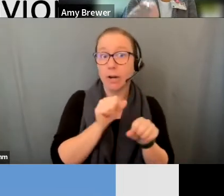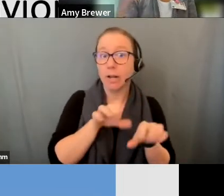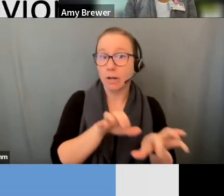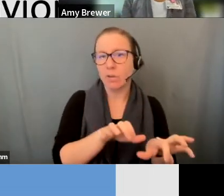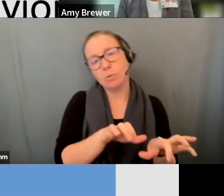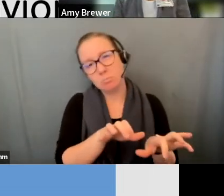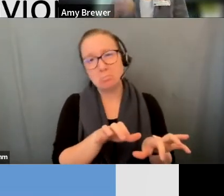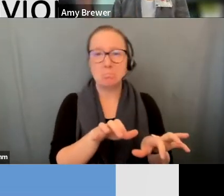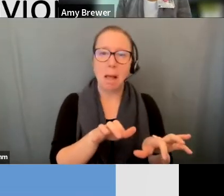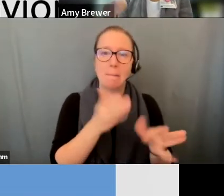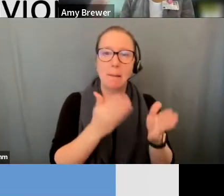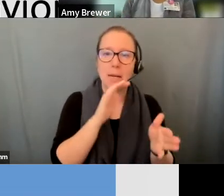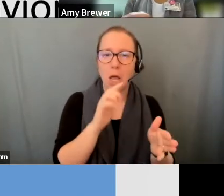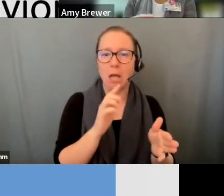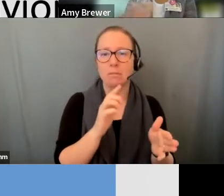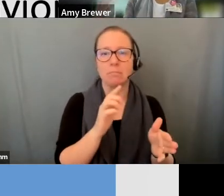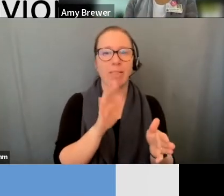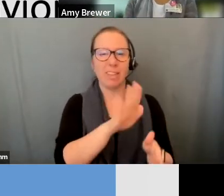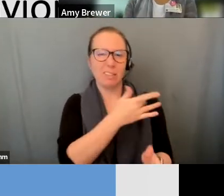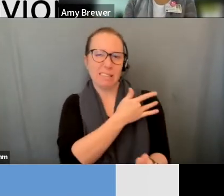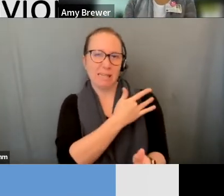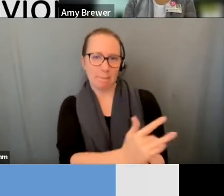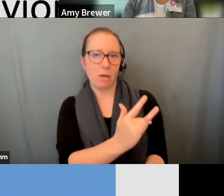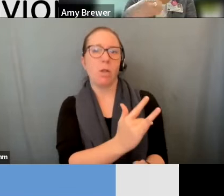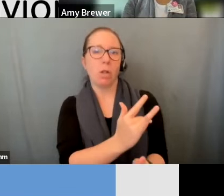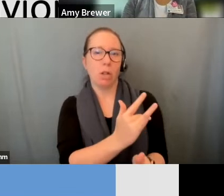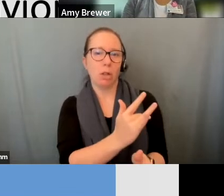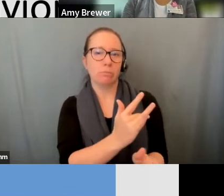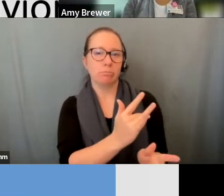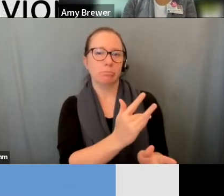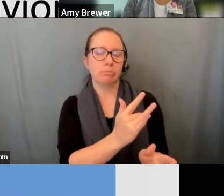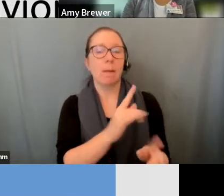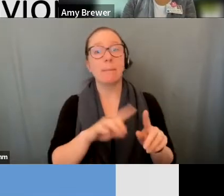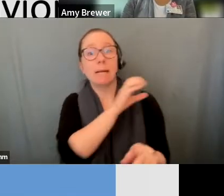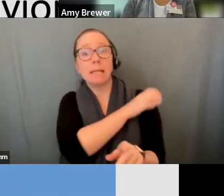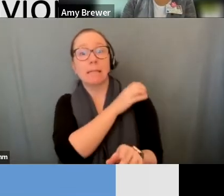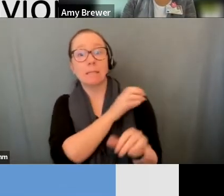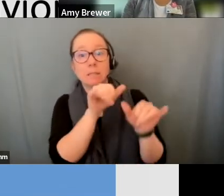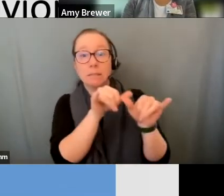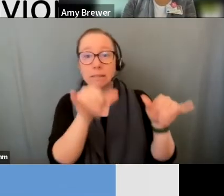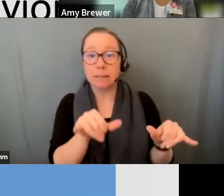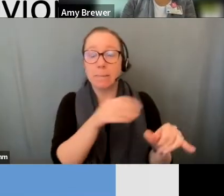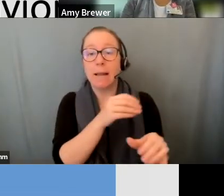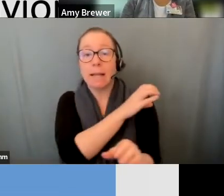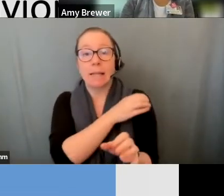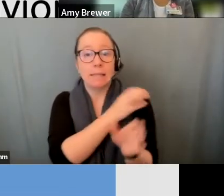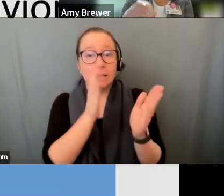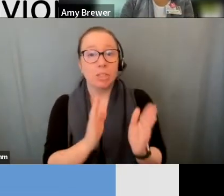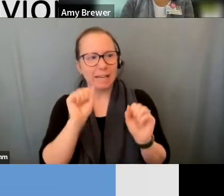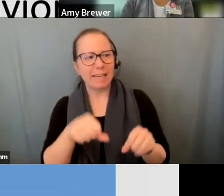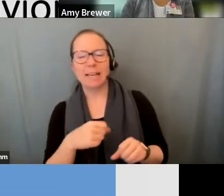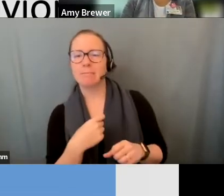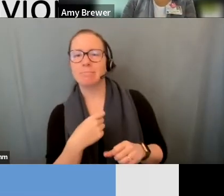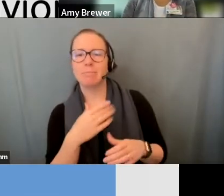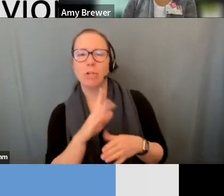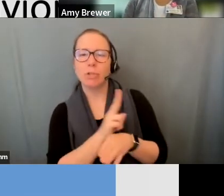their realm of what might be considered normal, is clinical systems and clinicians can really lend their voices and expertise to help